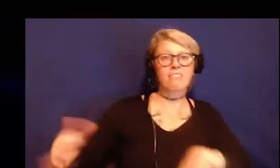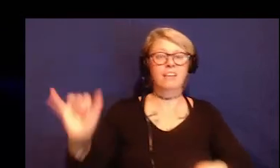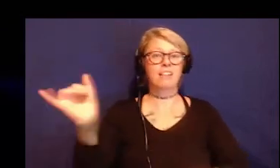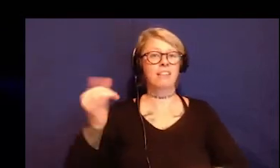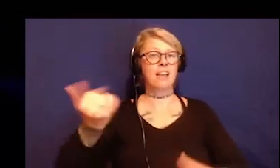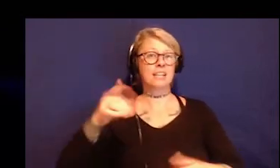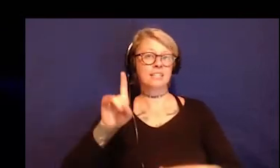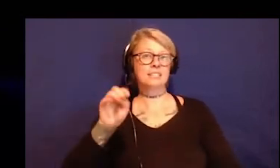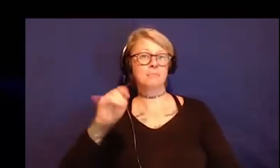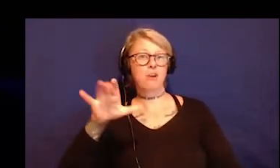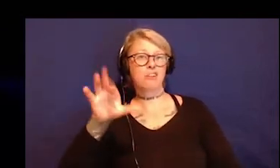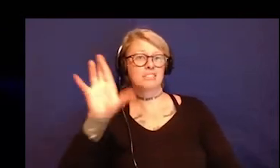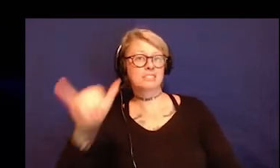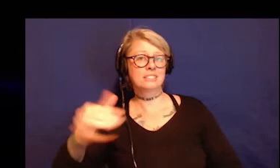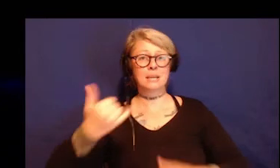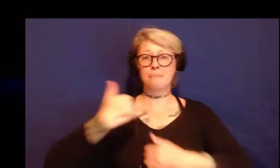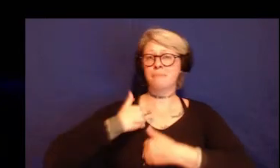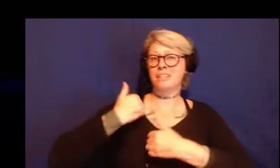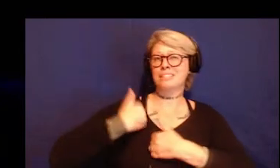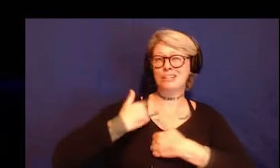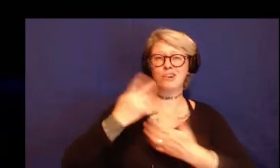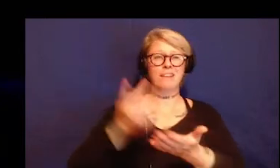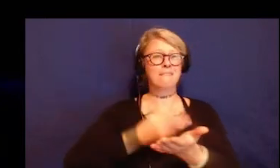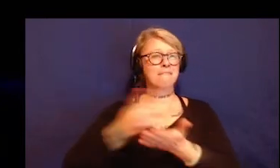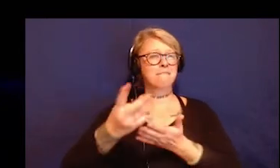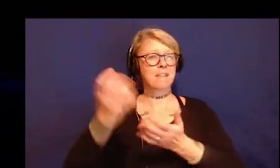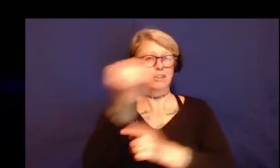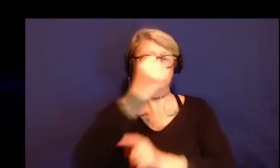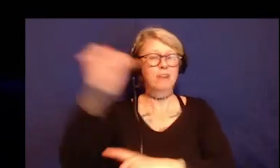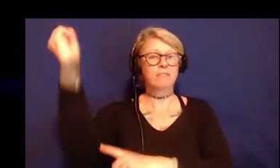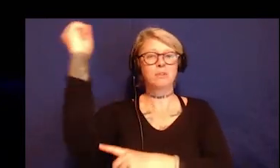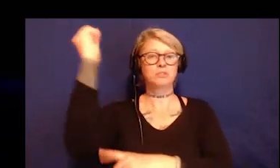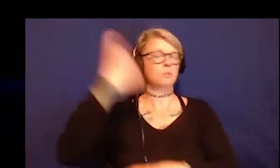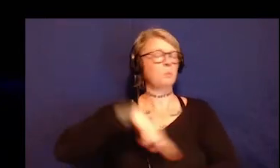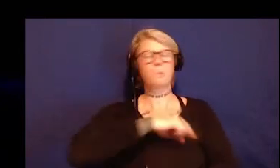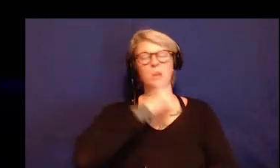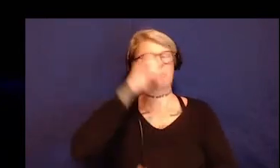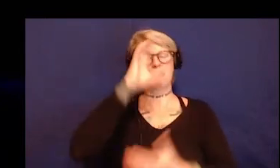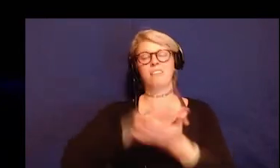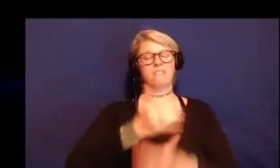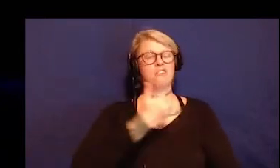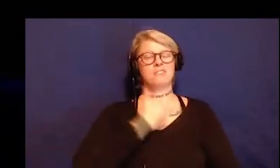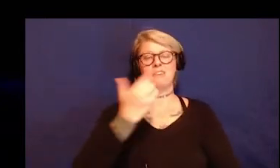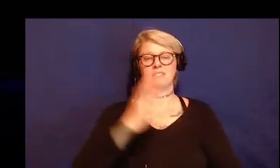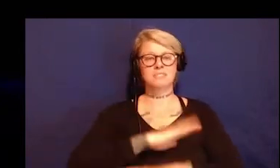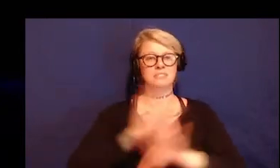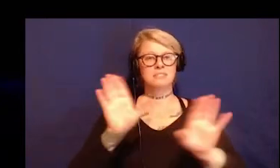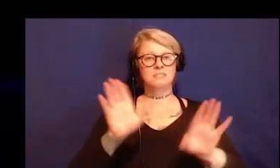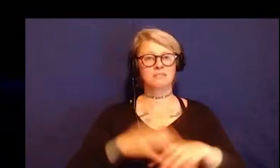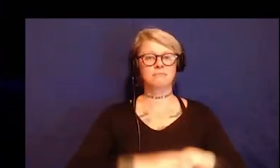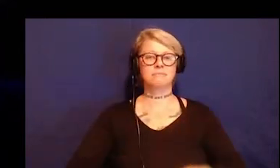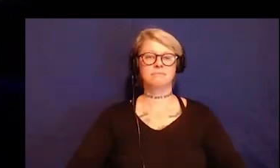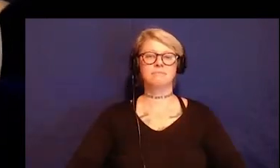like history, like failed revolutions. we no longer Believe in ourselves.